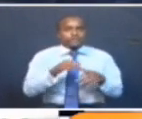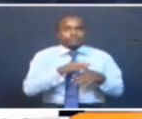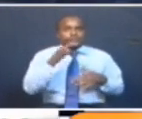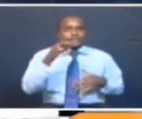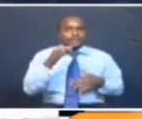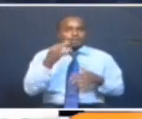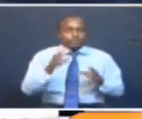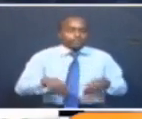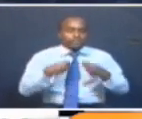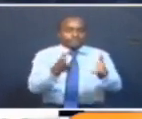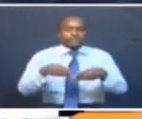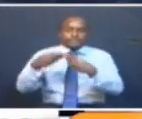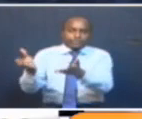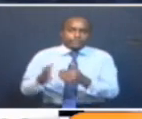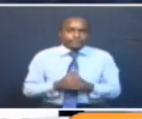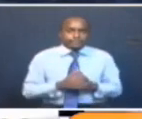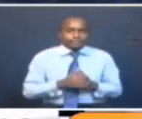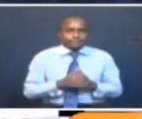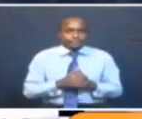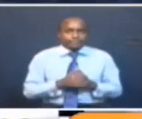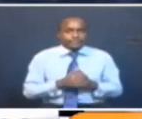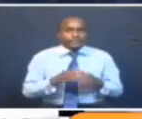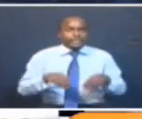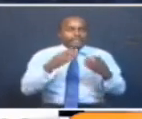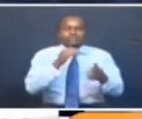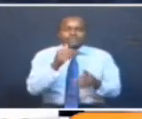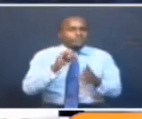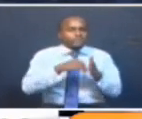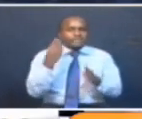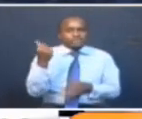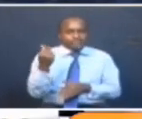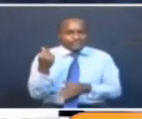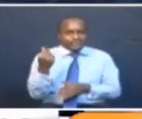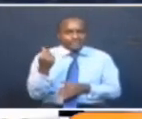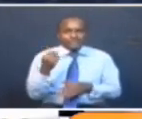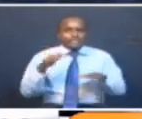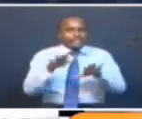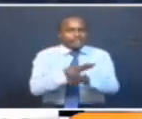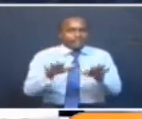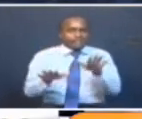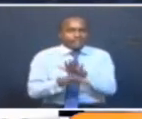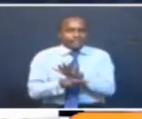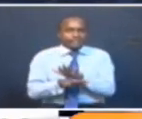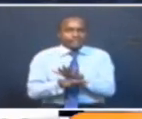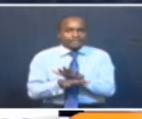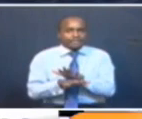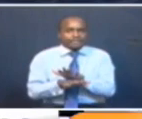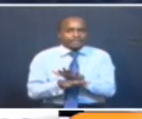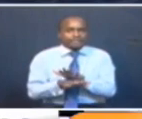whole spirit of giving. Giving is not only money. Giving is everything. As long as you can hold a